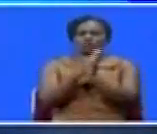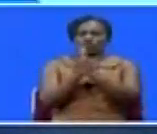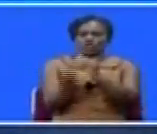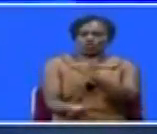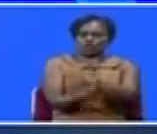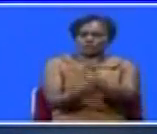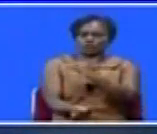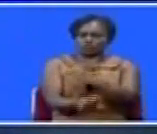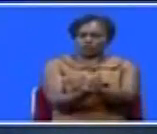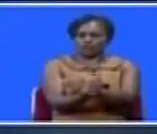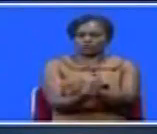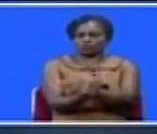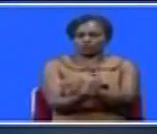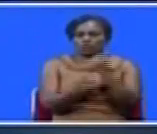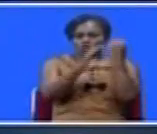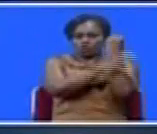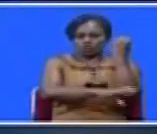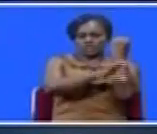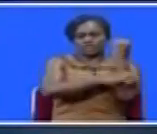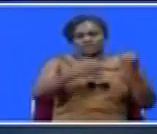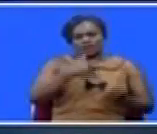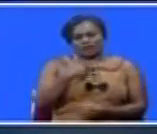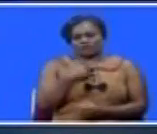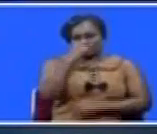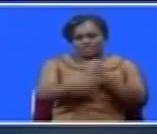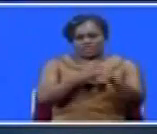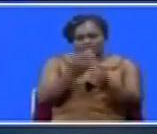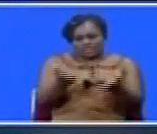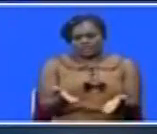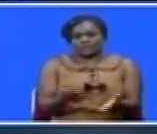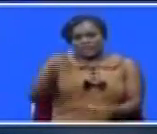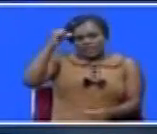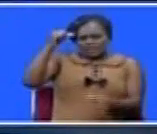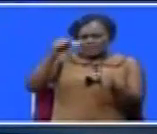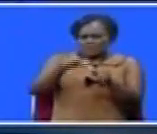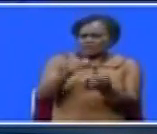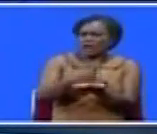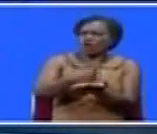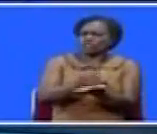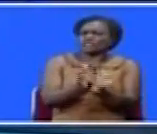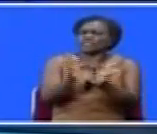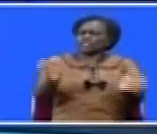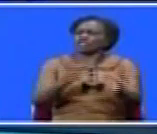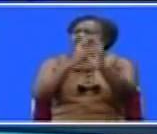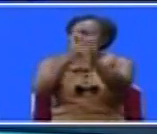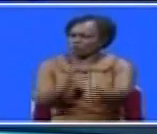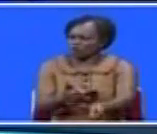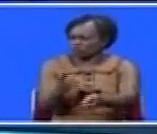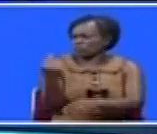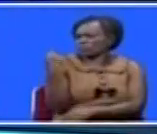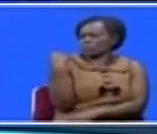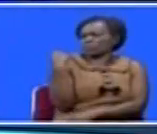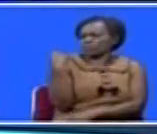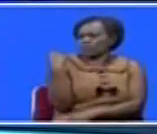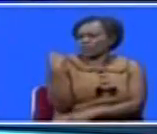have bedeviled the country in this year alone. Remember the Auditor General's report that was released,